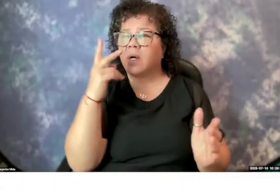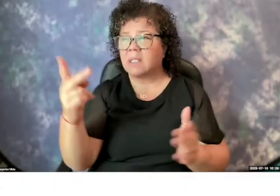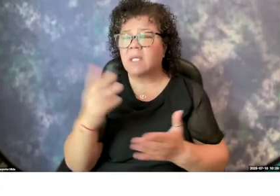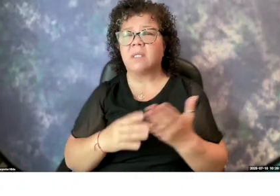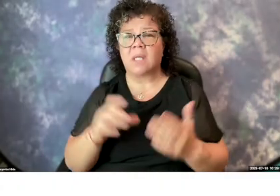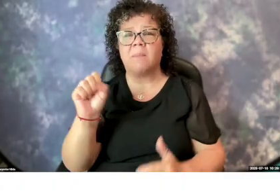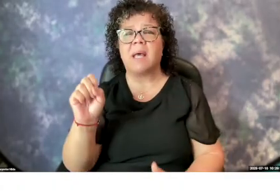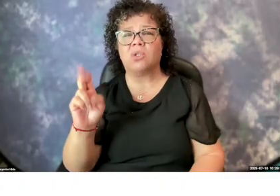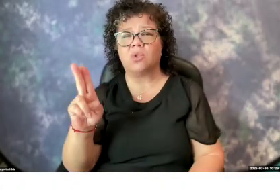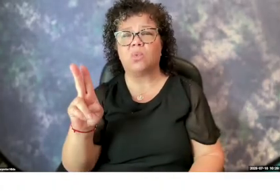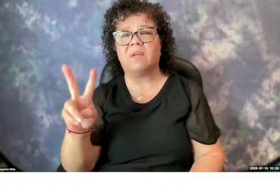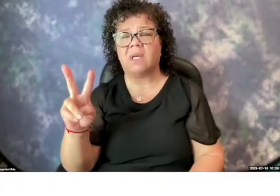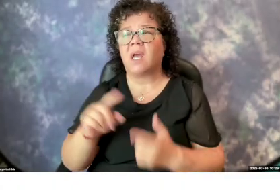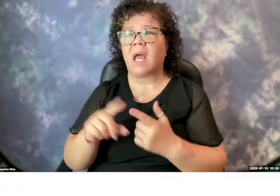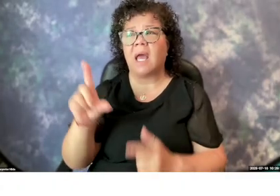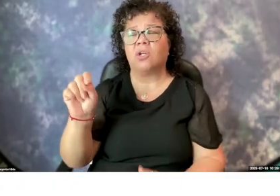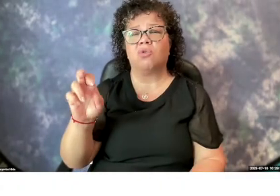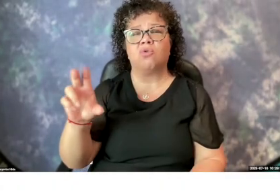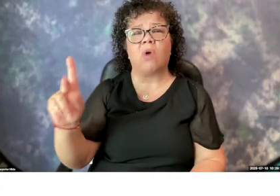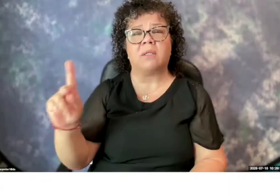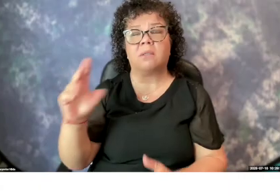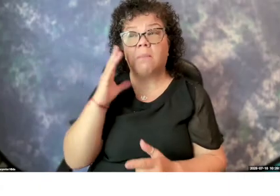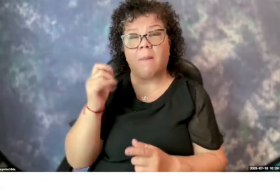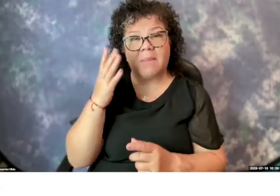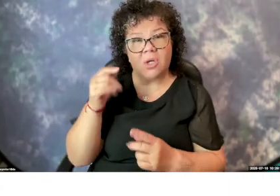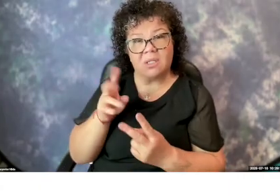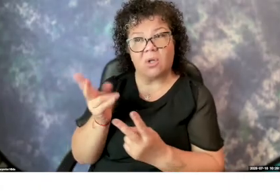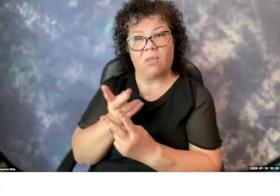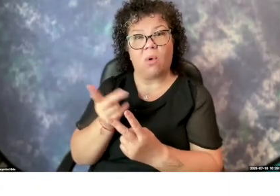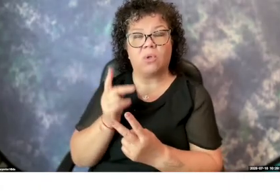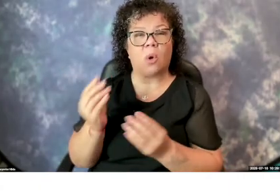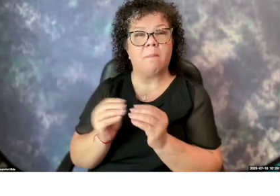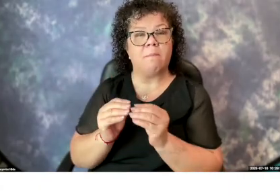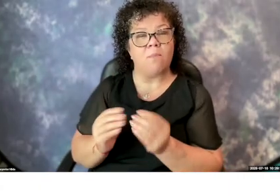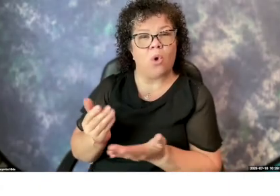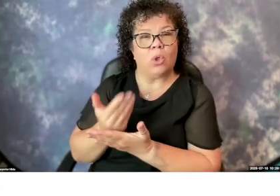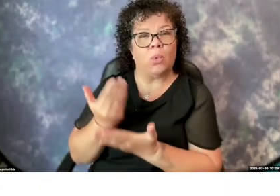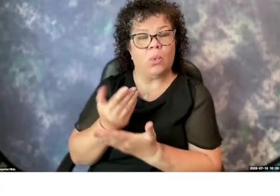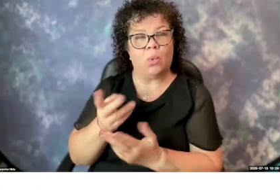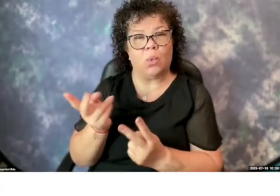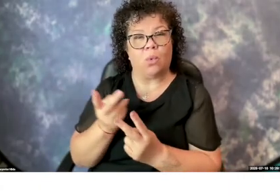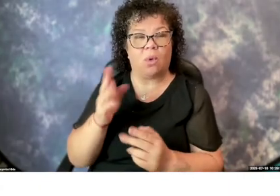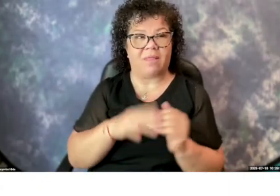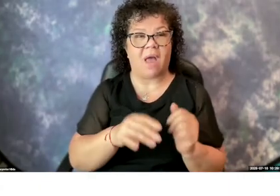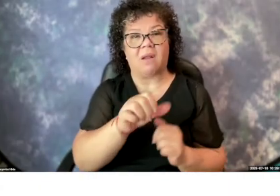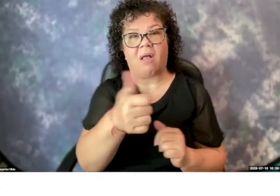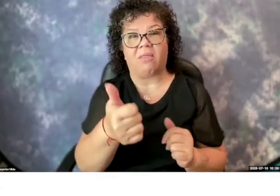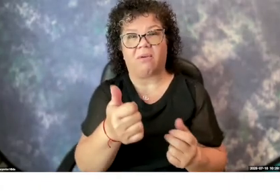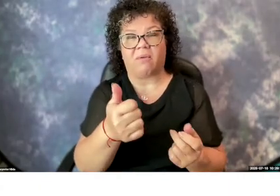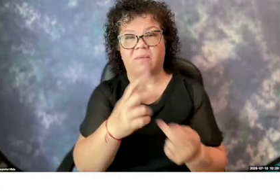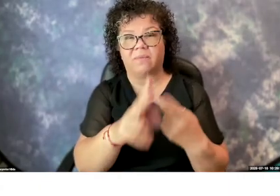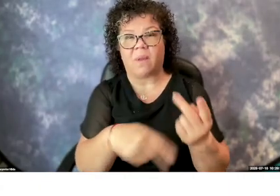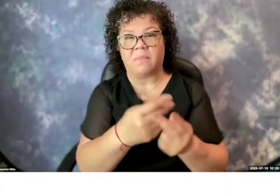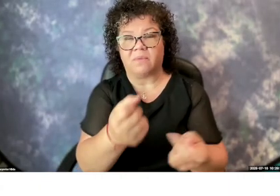because those vehicles are typically newer than other vehicles in the